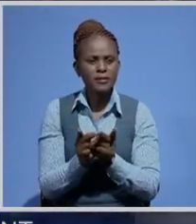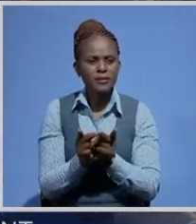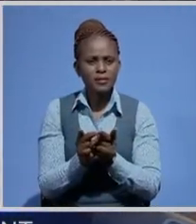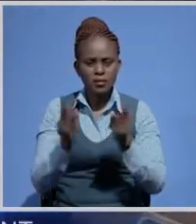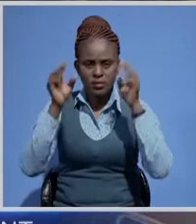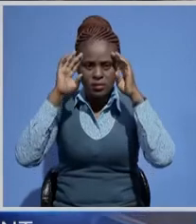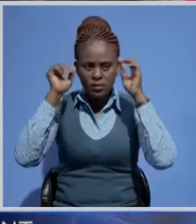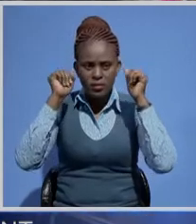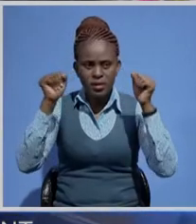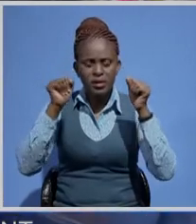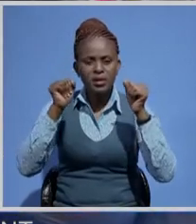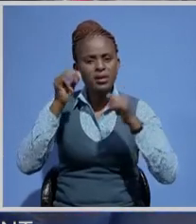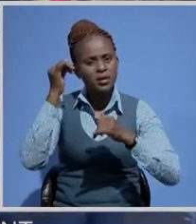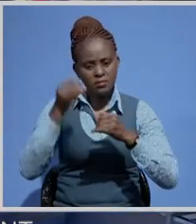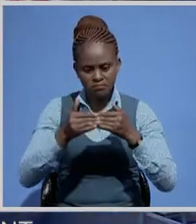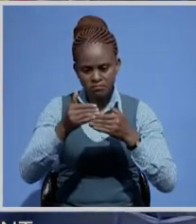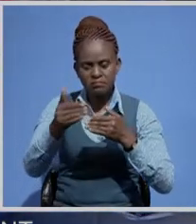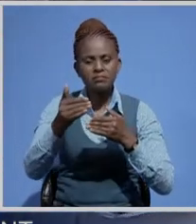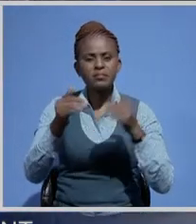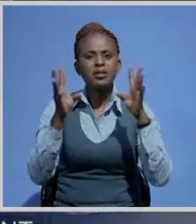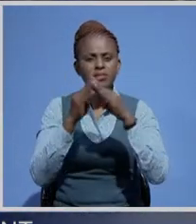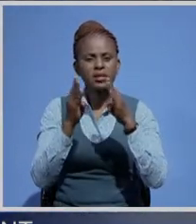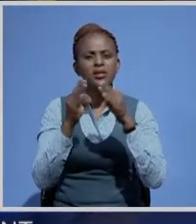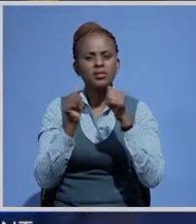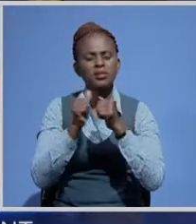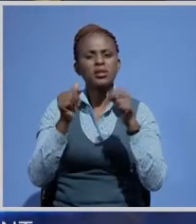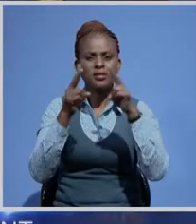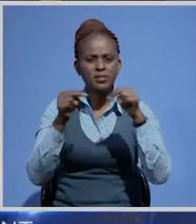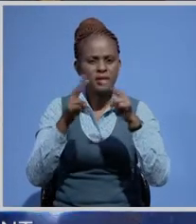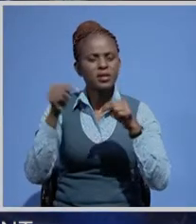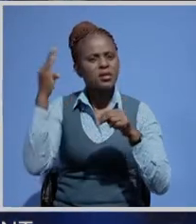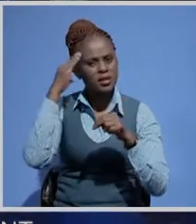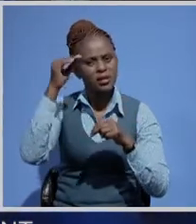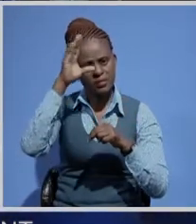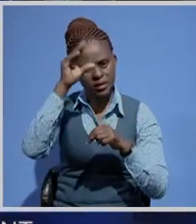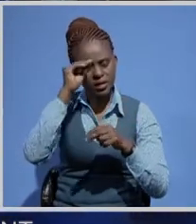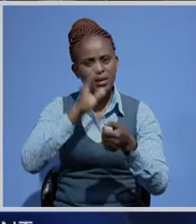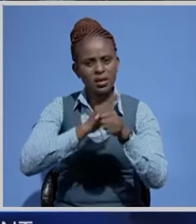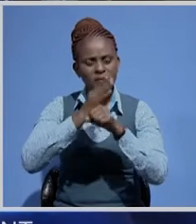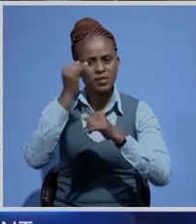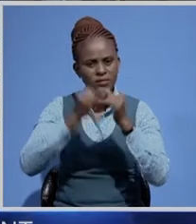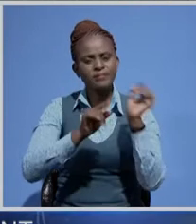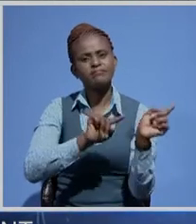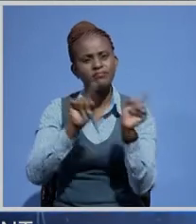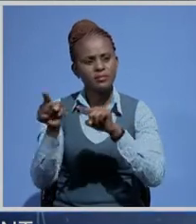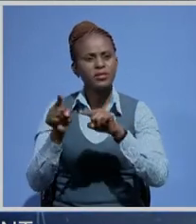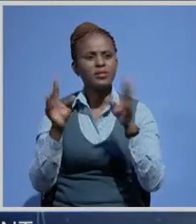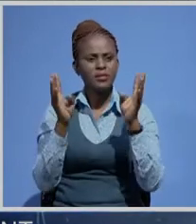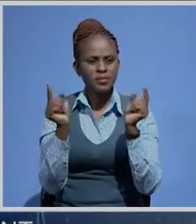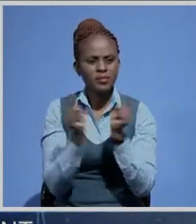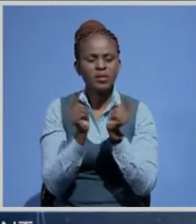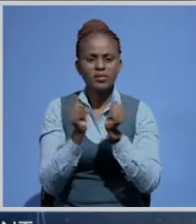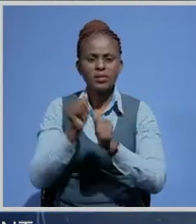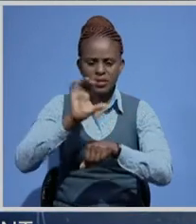The president later held a meeting with village headmen. President Lungu then proceeded to meet church leaders. When you go to